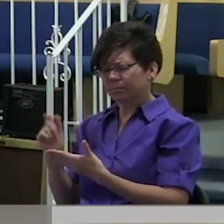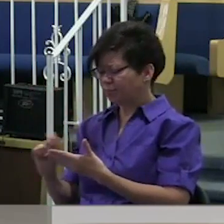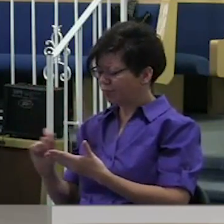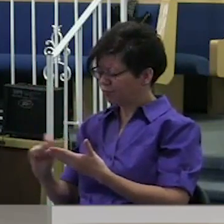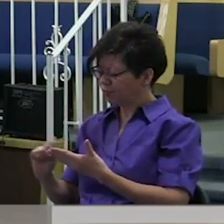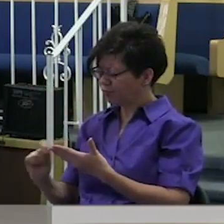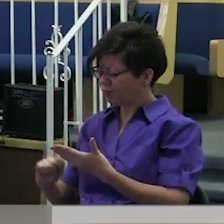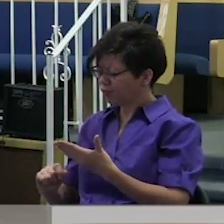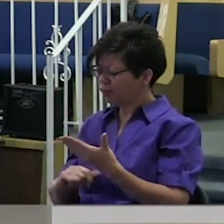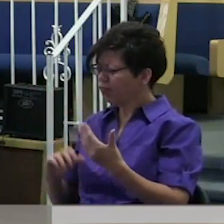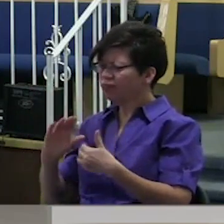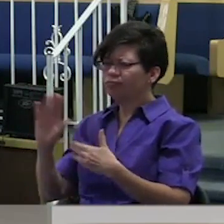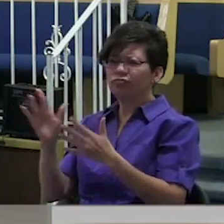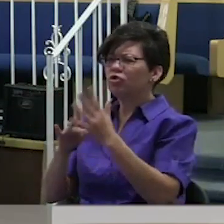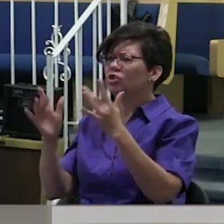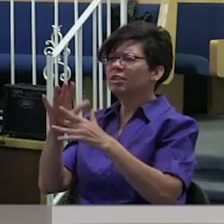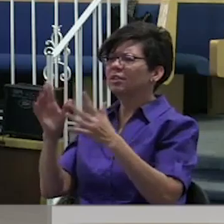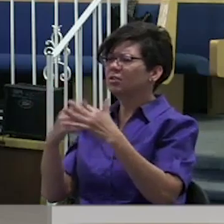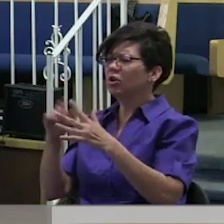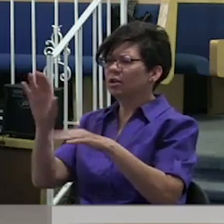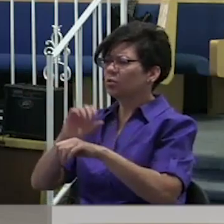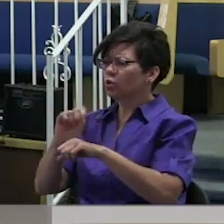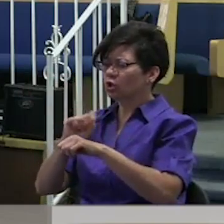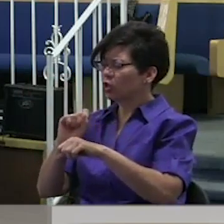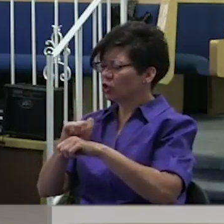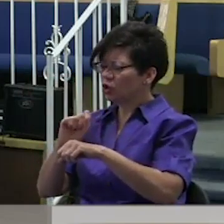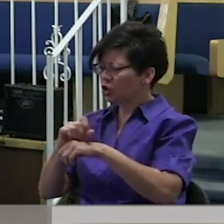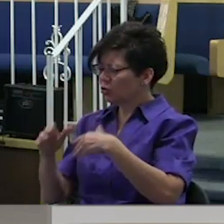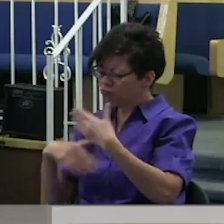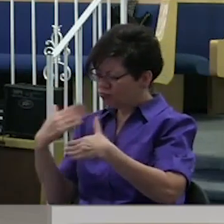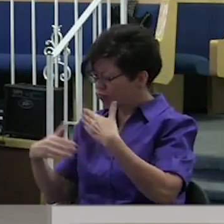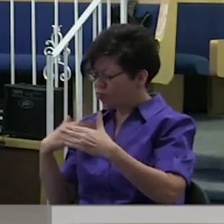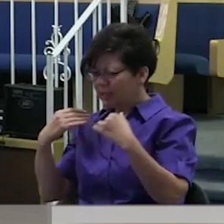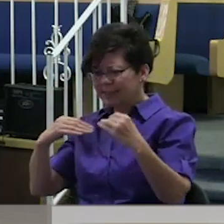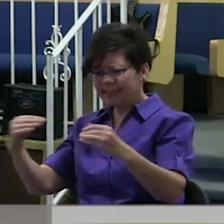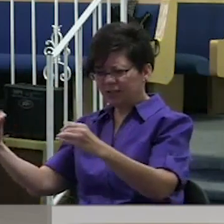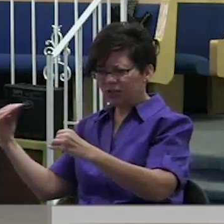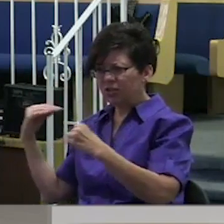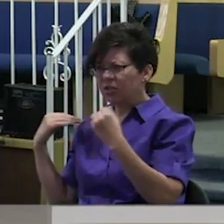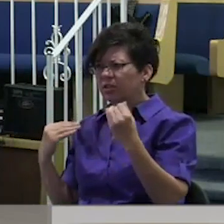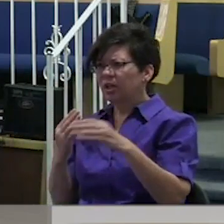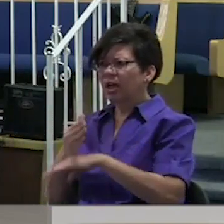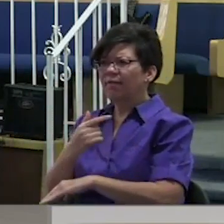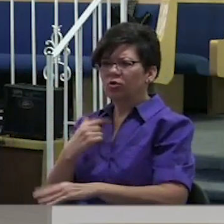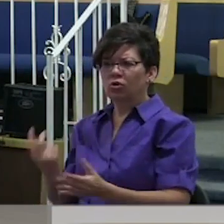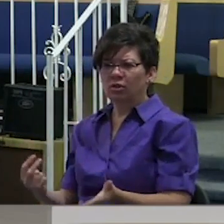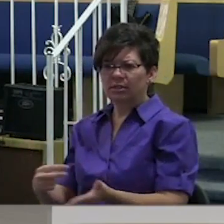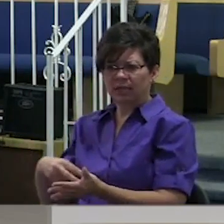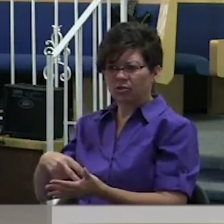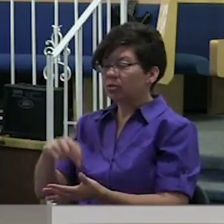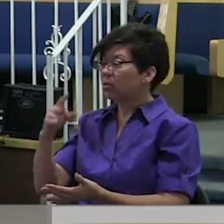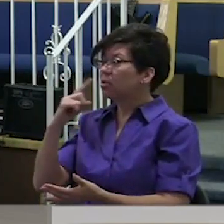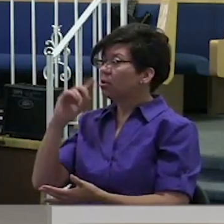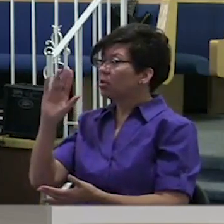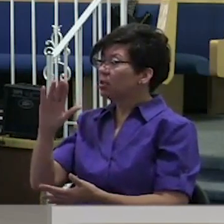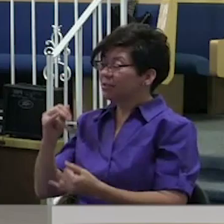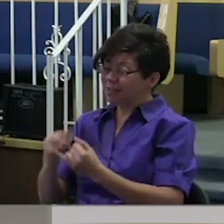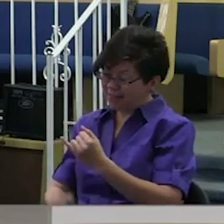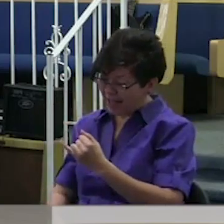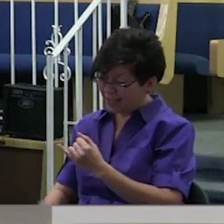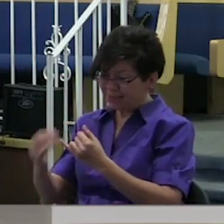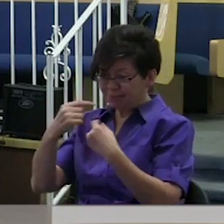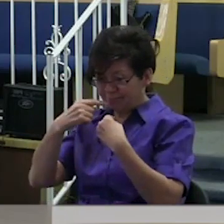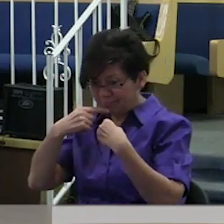to all that Jesus began to do and to teach after his ascension. His last instruction